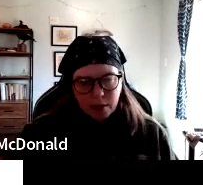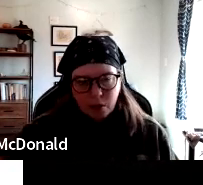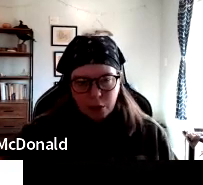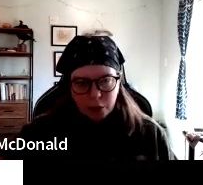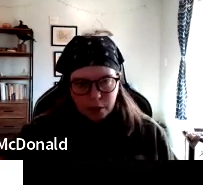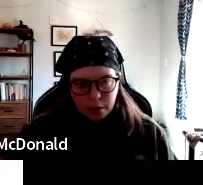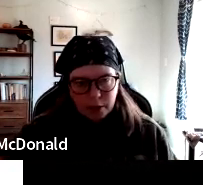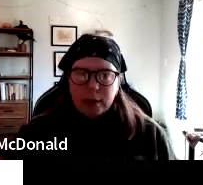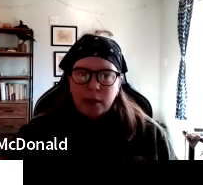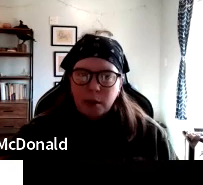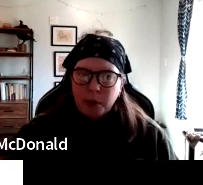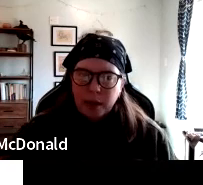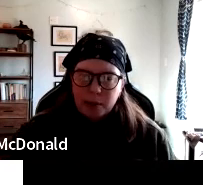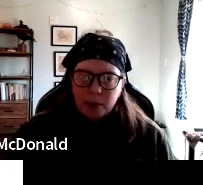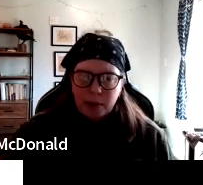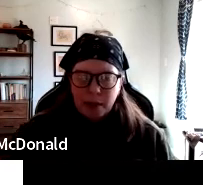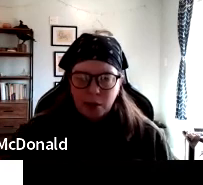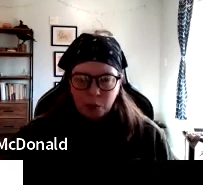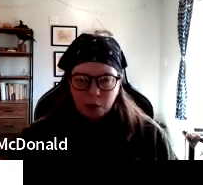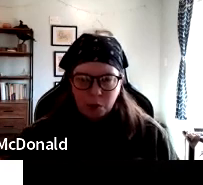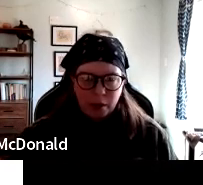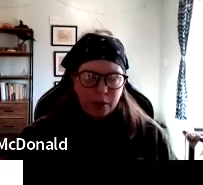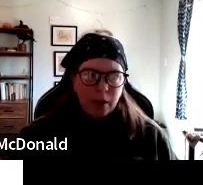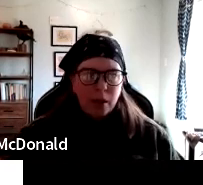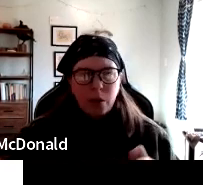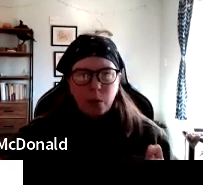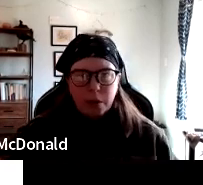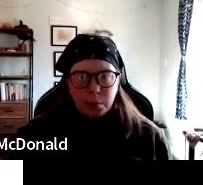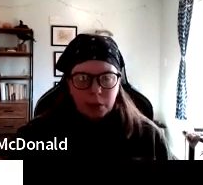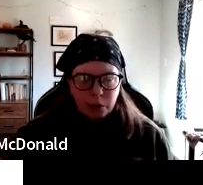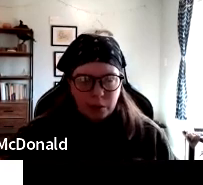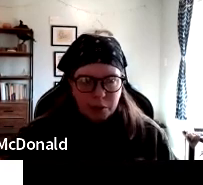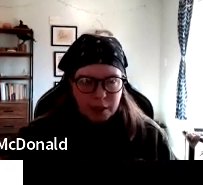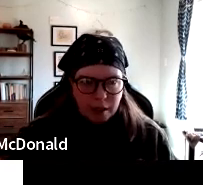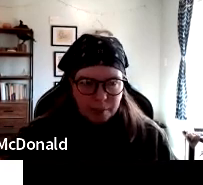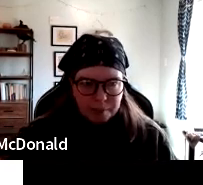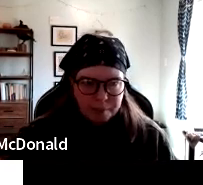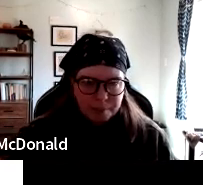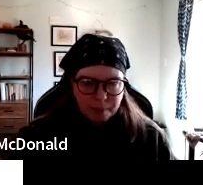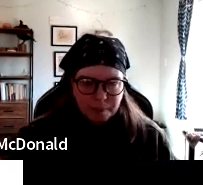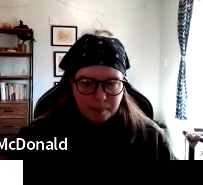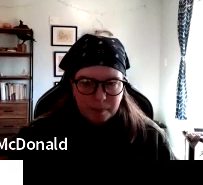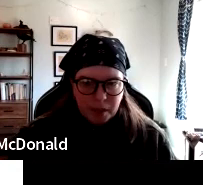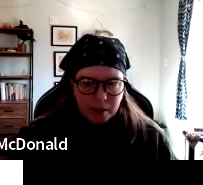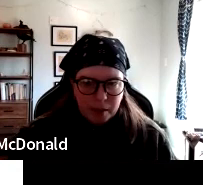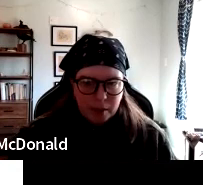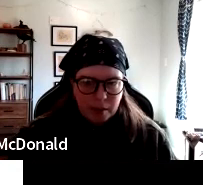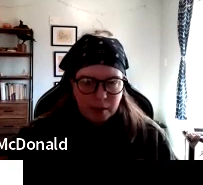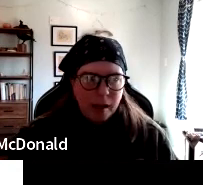yeast, our sugar, our bottle, and our warm water with the balloon over the top.